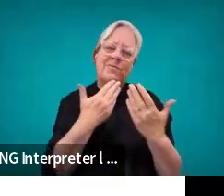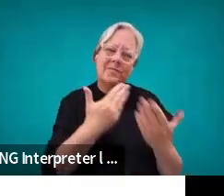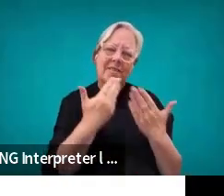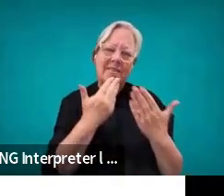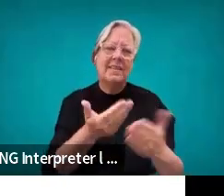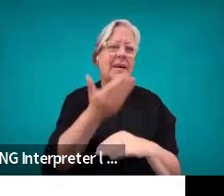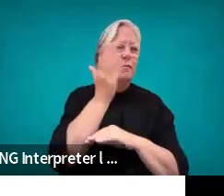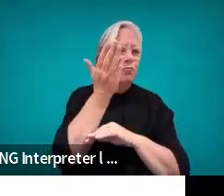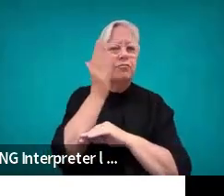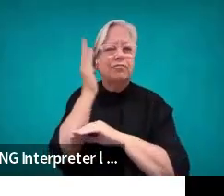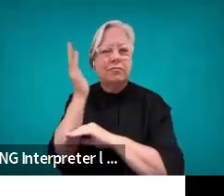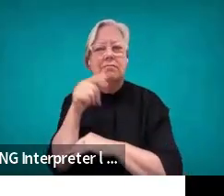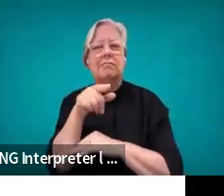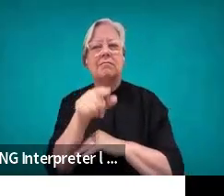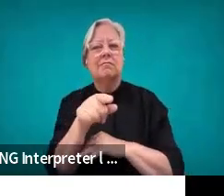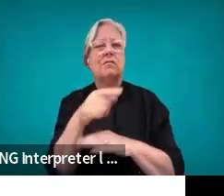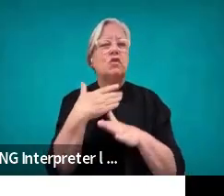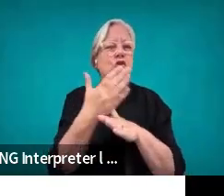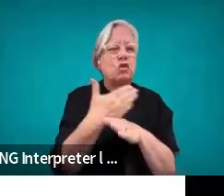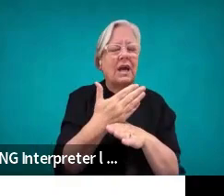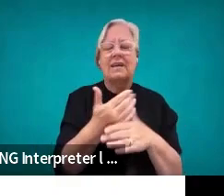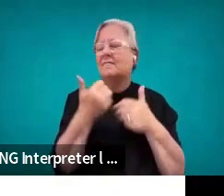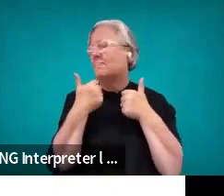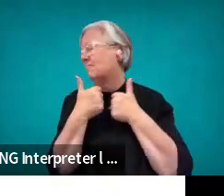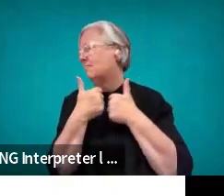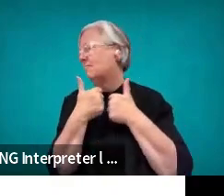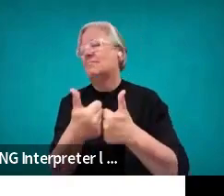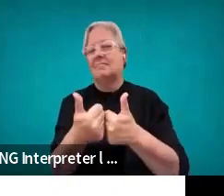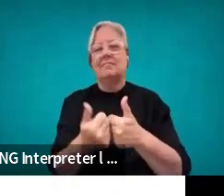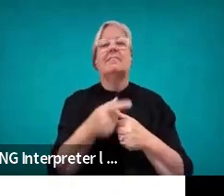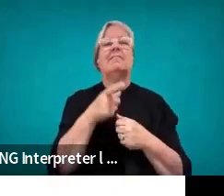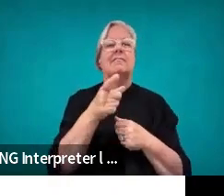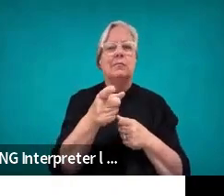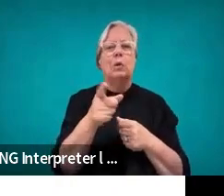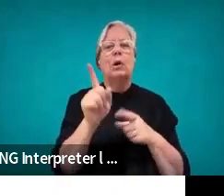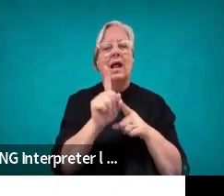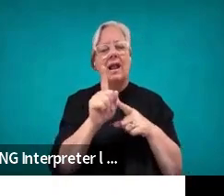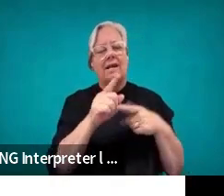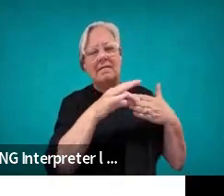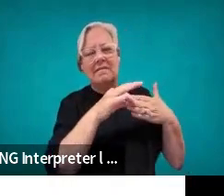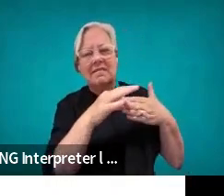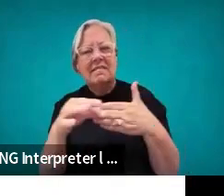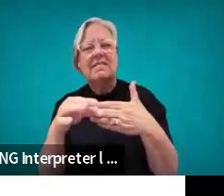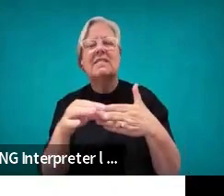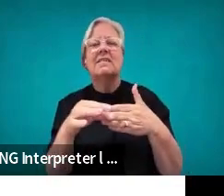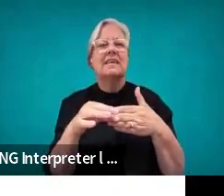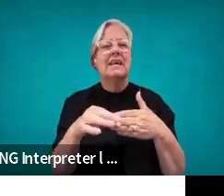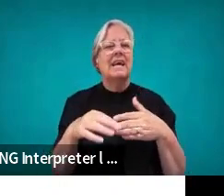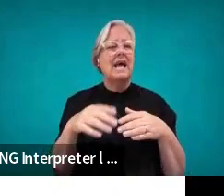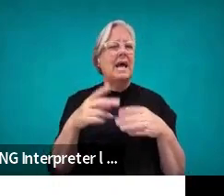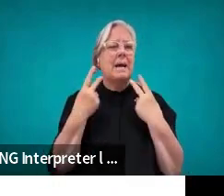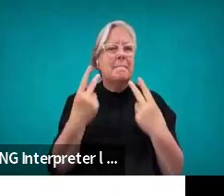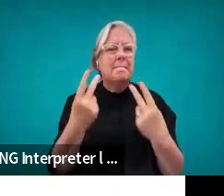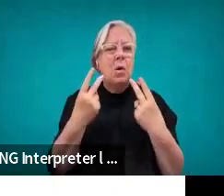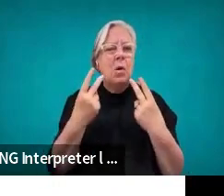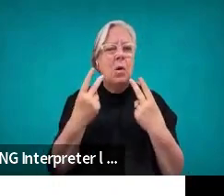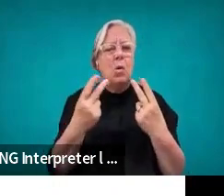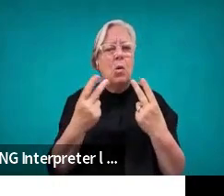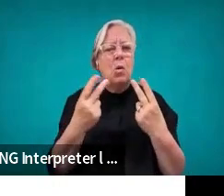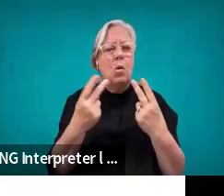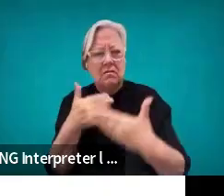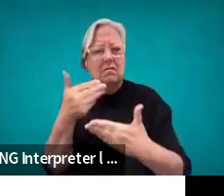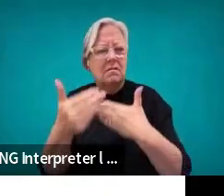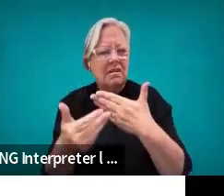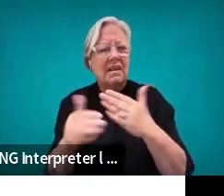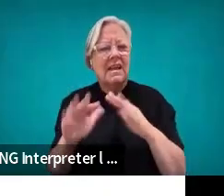for sharing. You've really taken us through some great insights from key steps on how to implement PMER, particularly